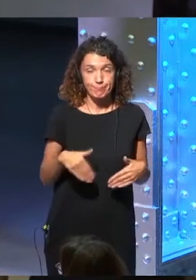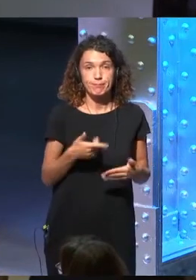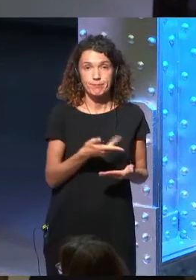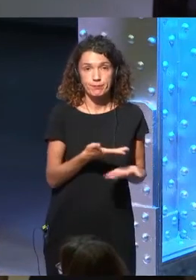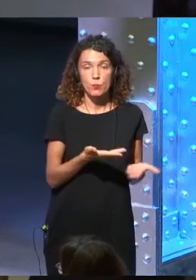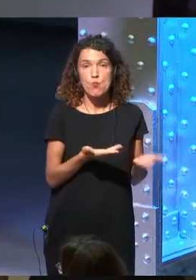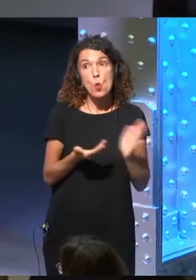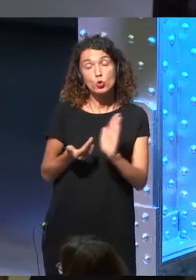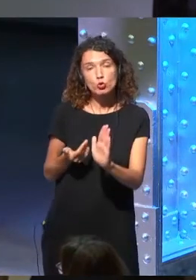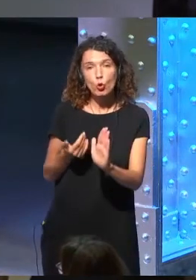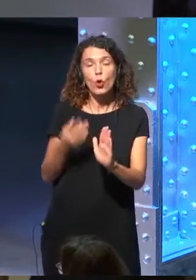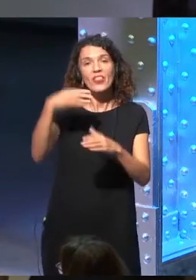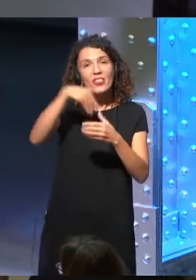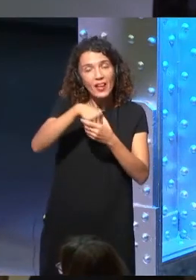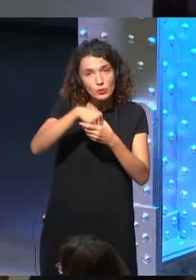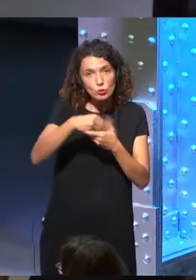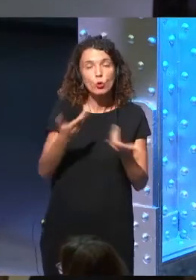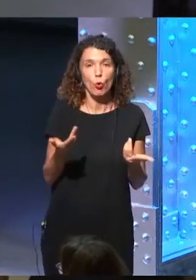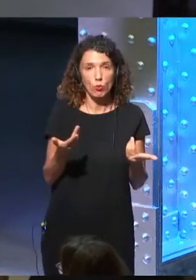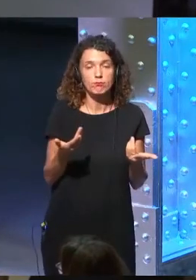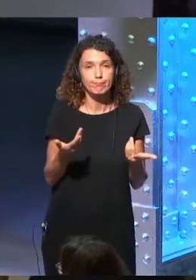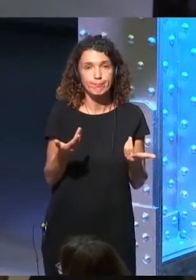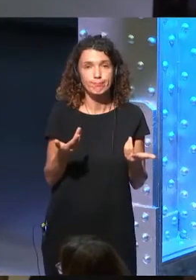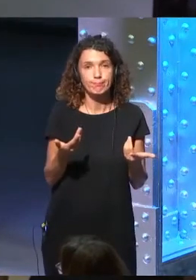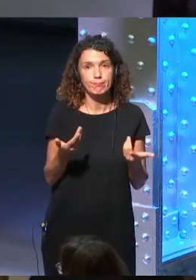her own armour. Yeah.